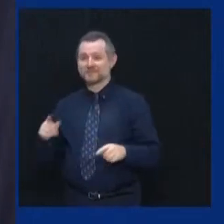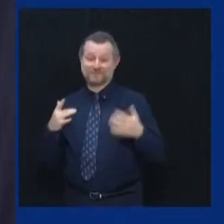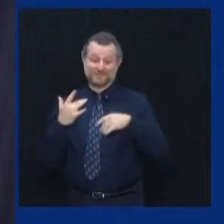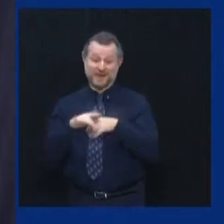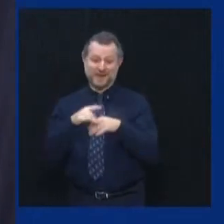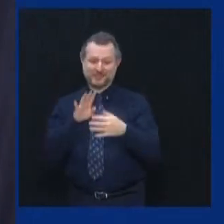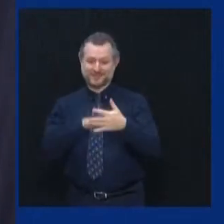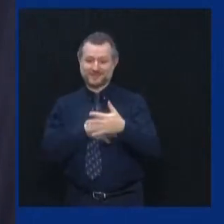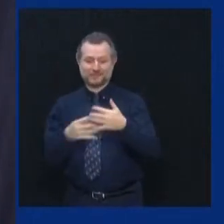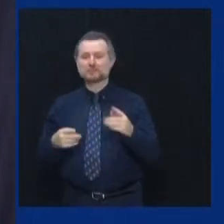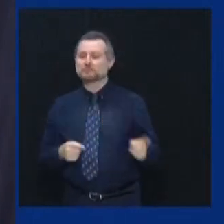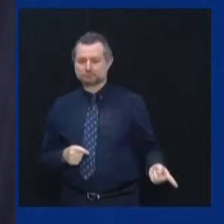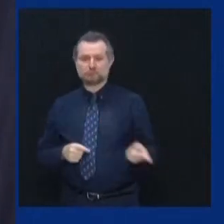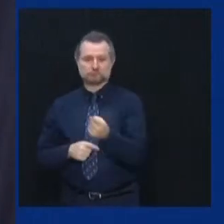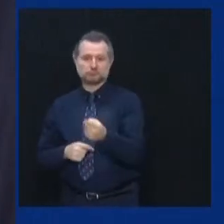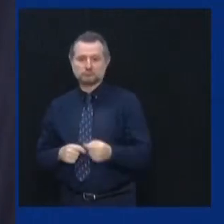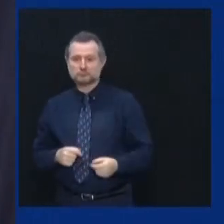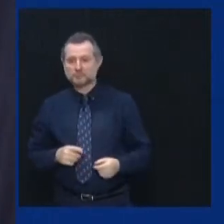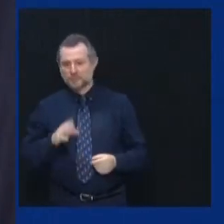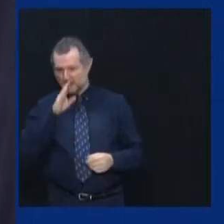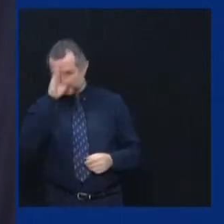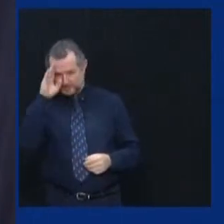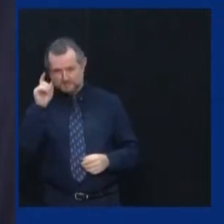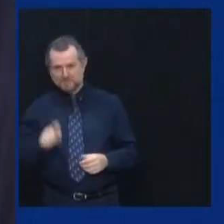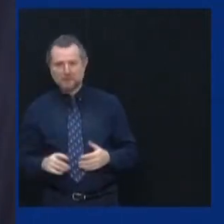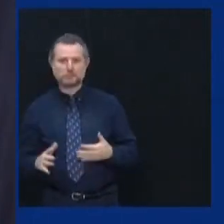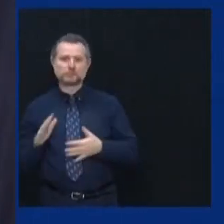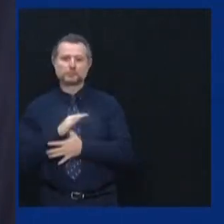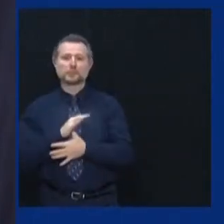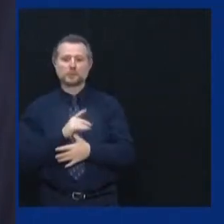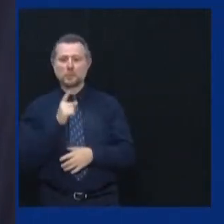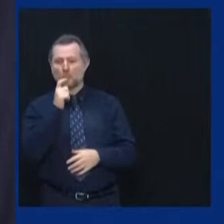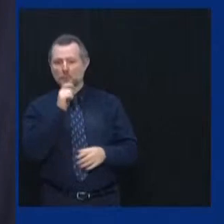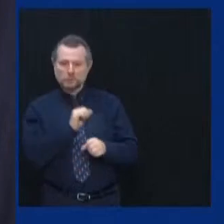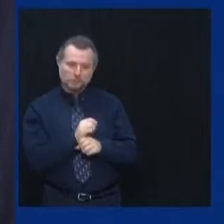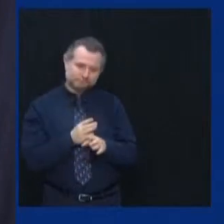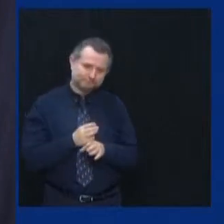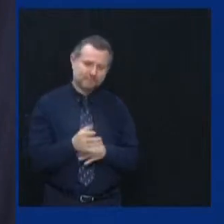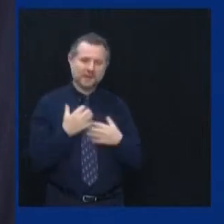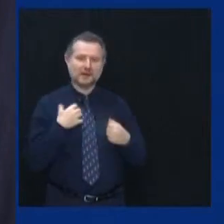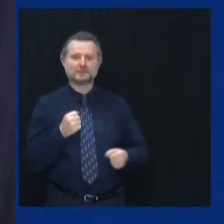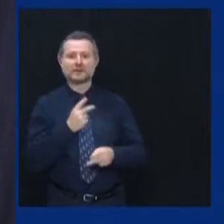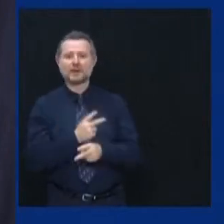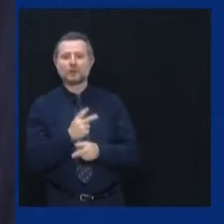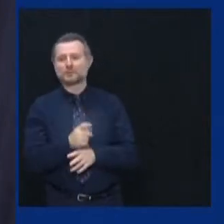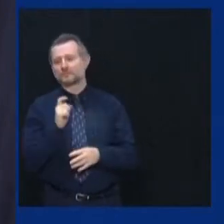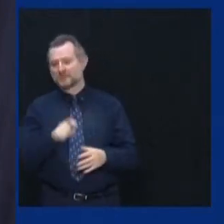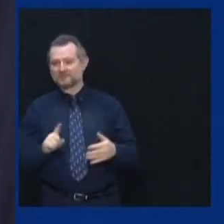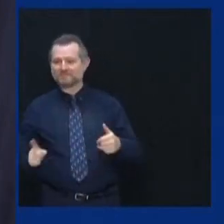Hospitals must continue to prioritize healthcare workers because we must get those